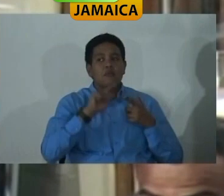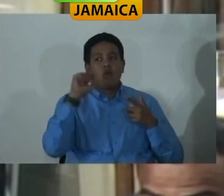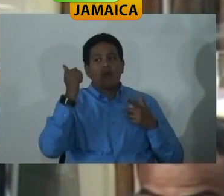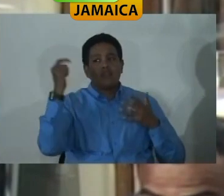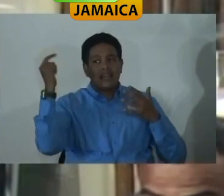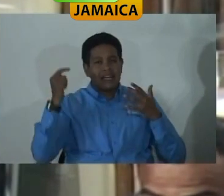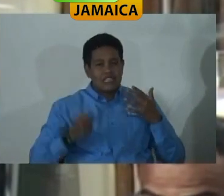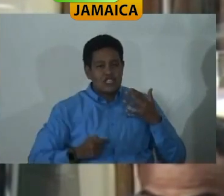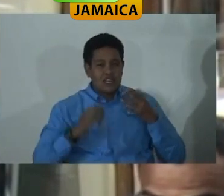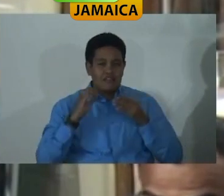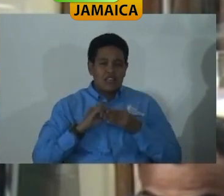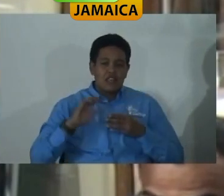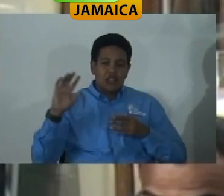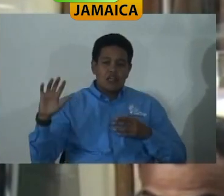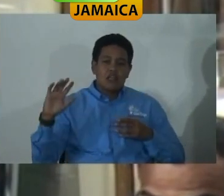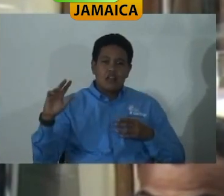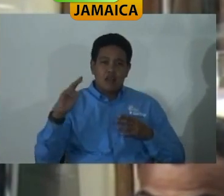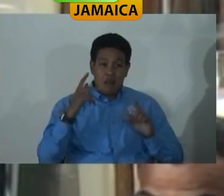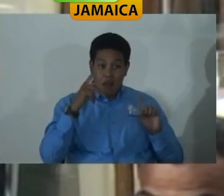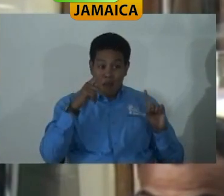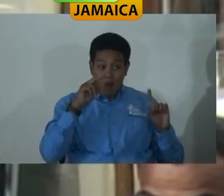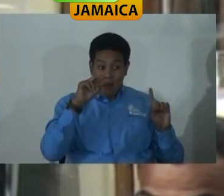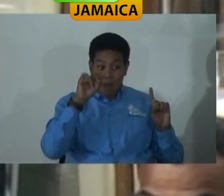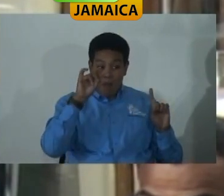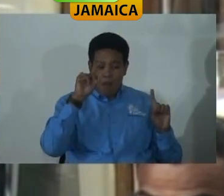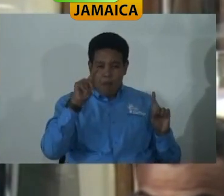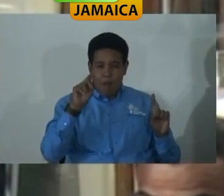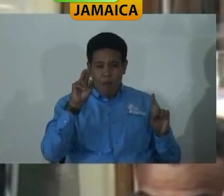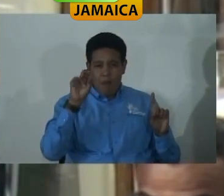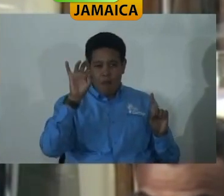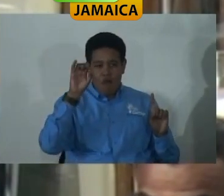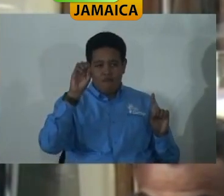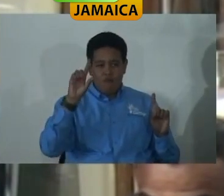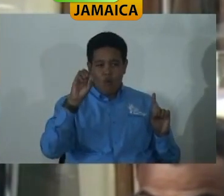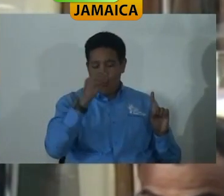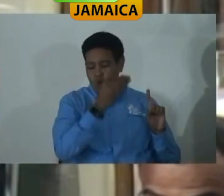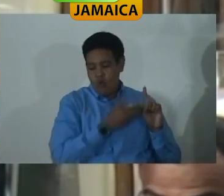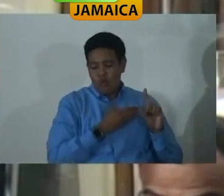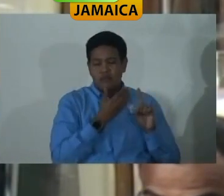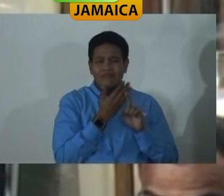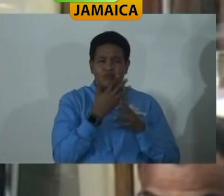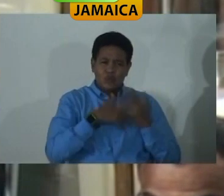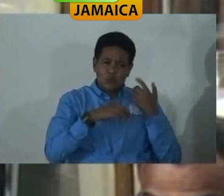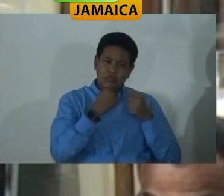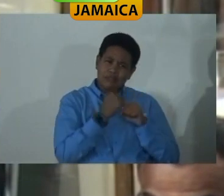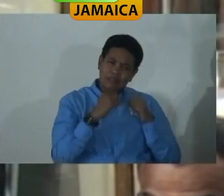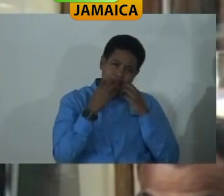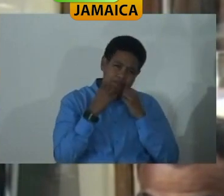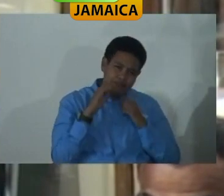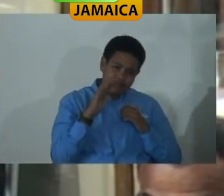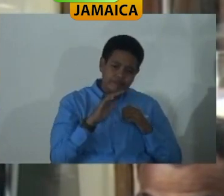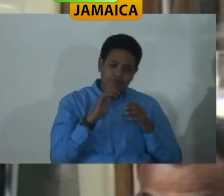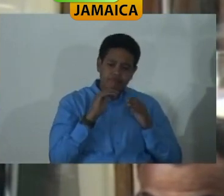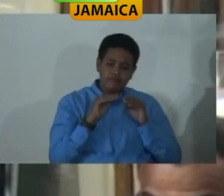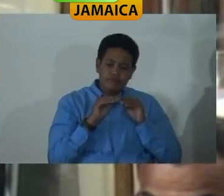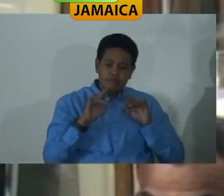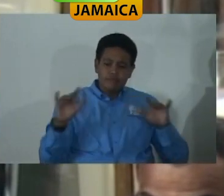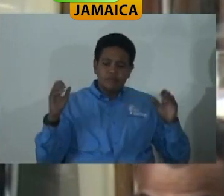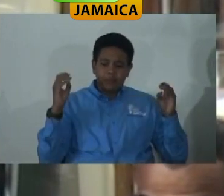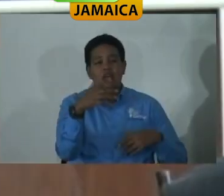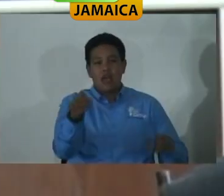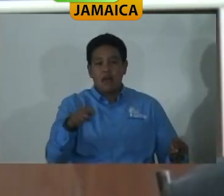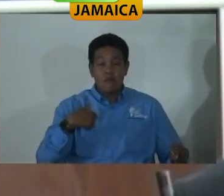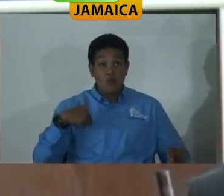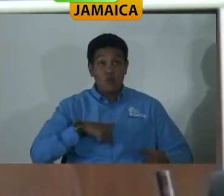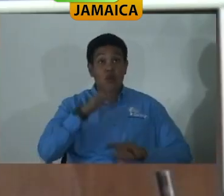initiatives in the portfolio, in the social safety net portfolio that straddles many ministries across the